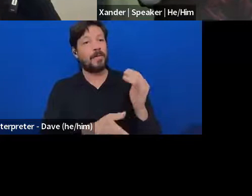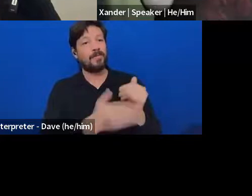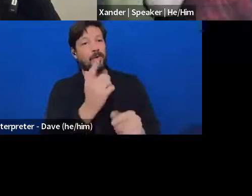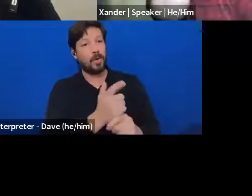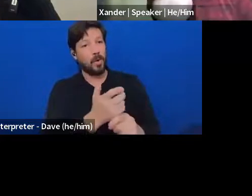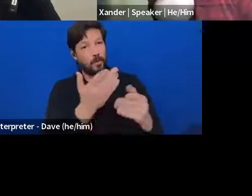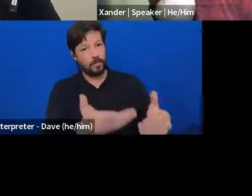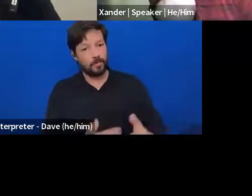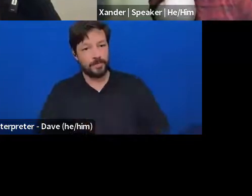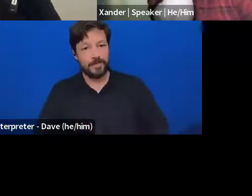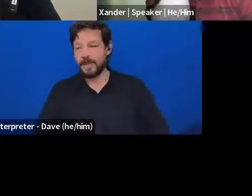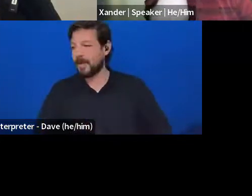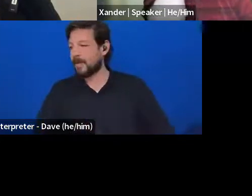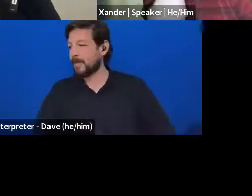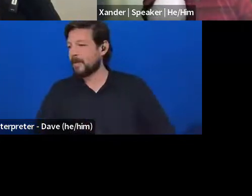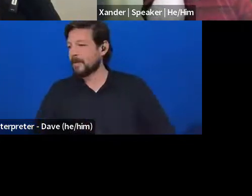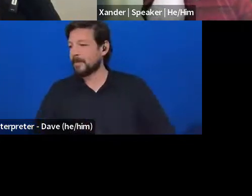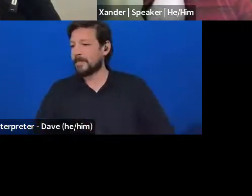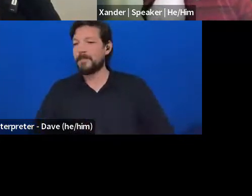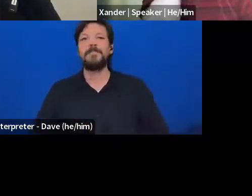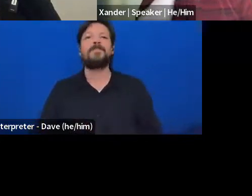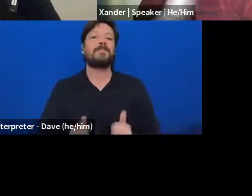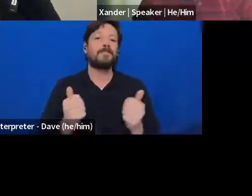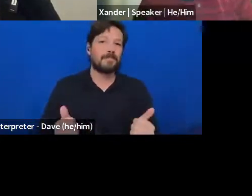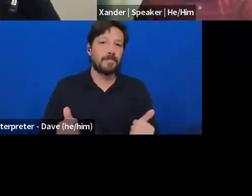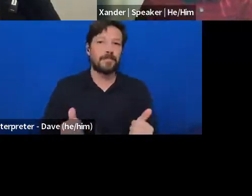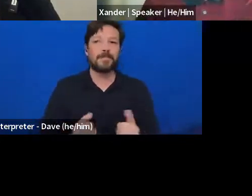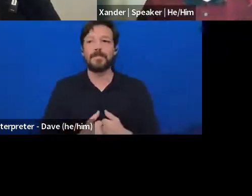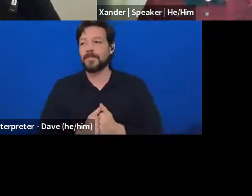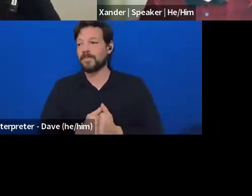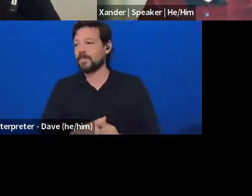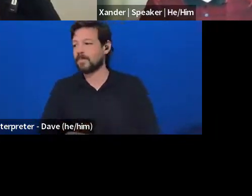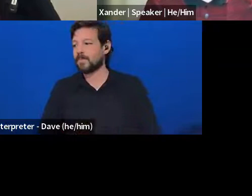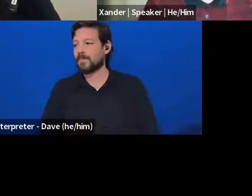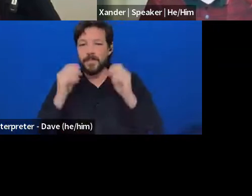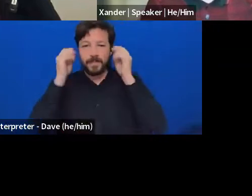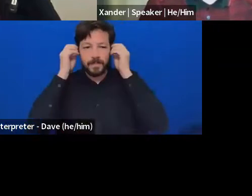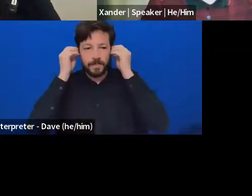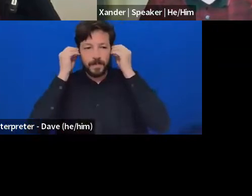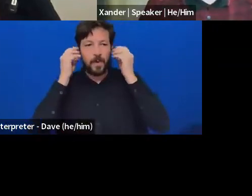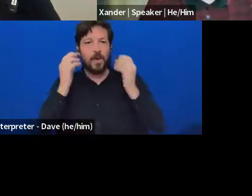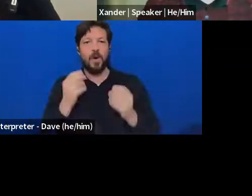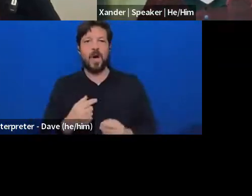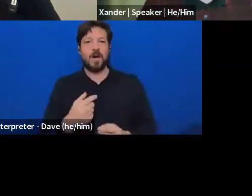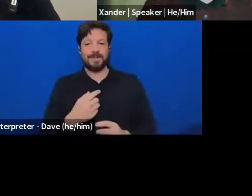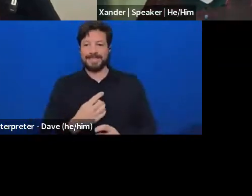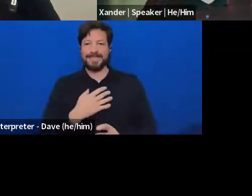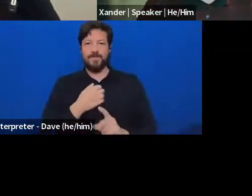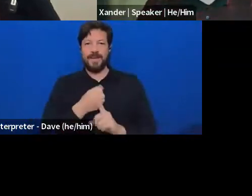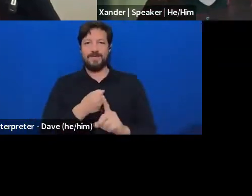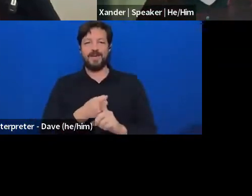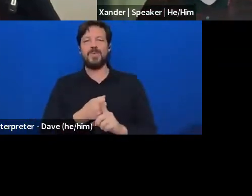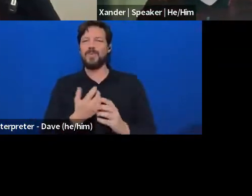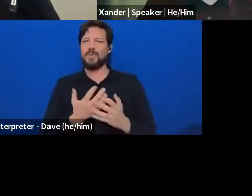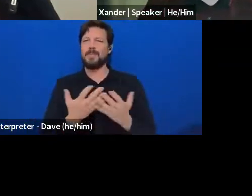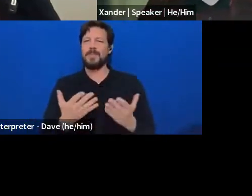people. Thank you. For me, as you would have heard through all of my stories, self-advocacy has been a big part of my